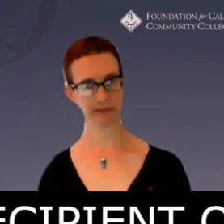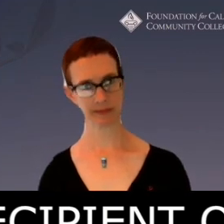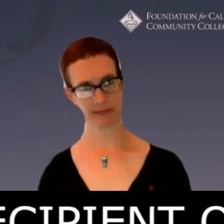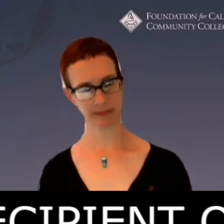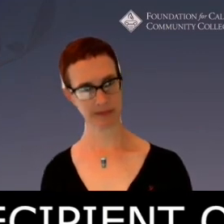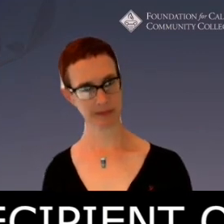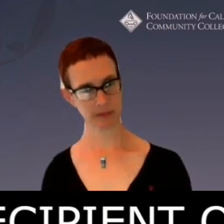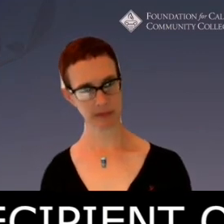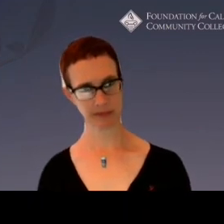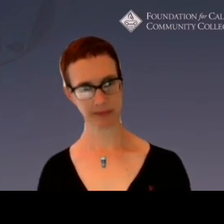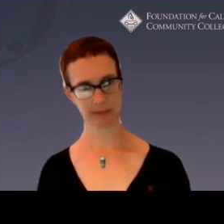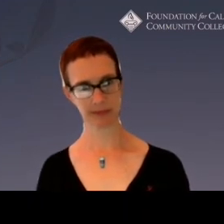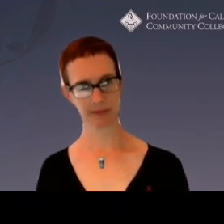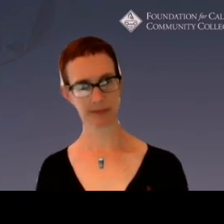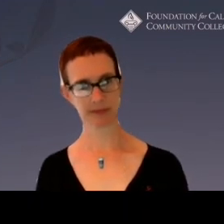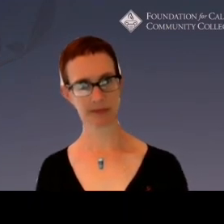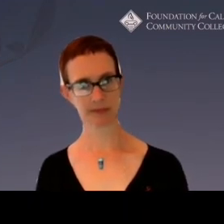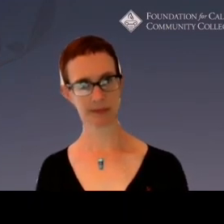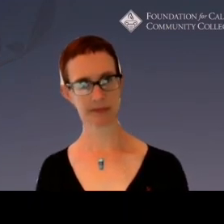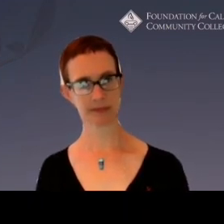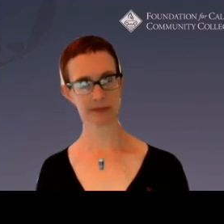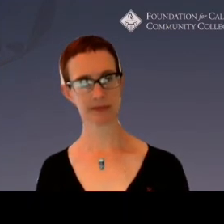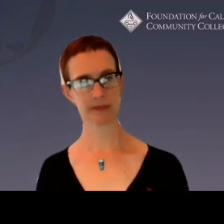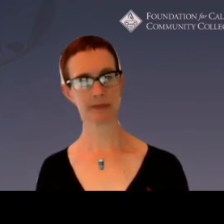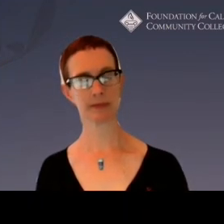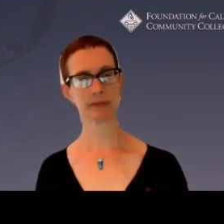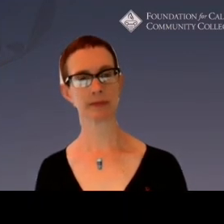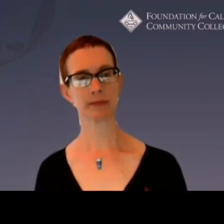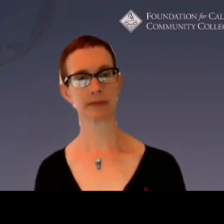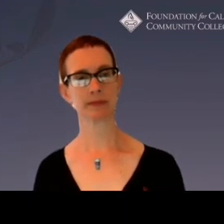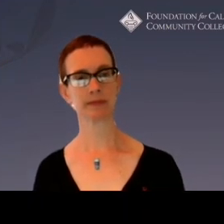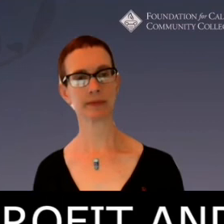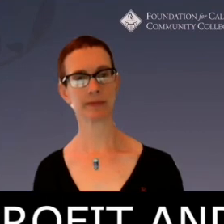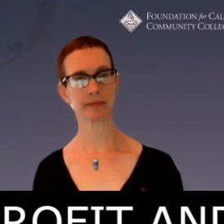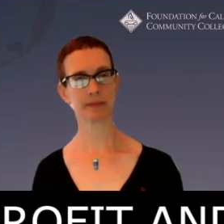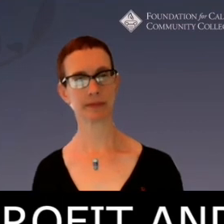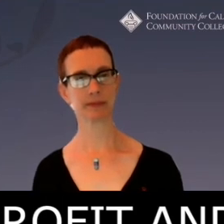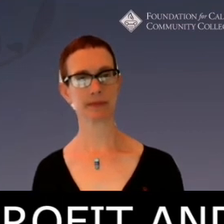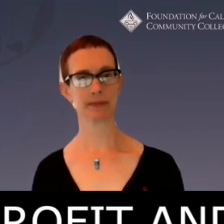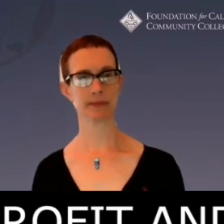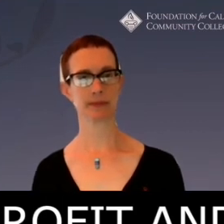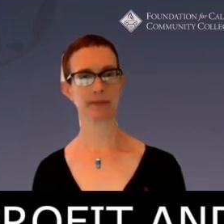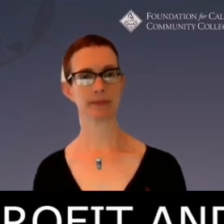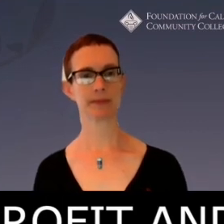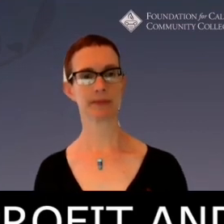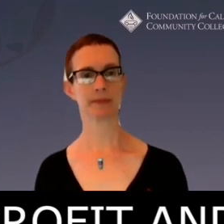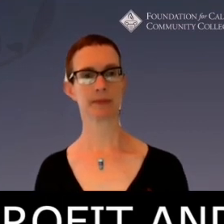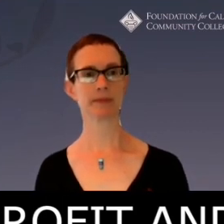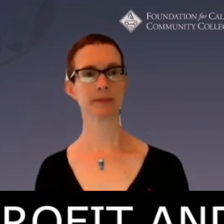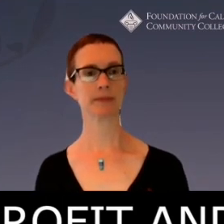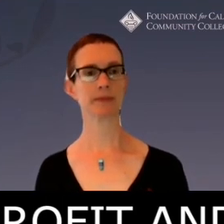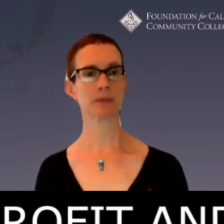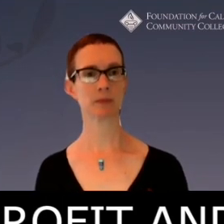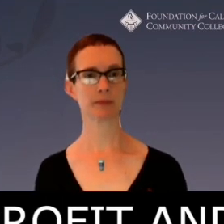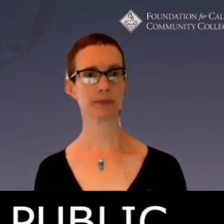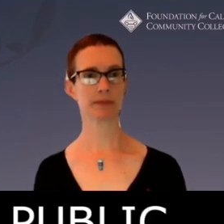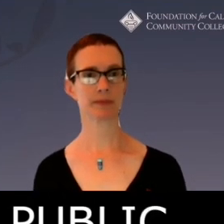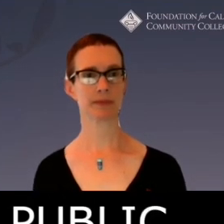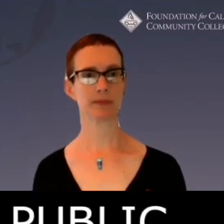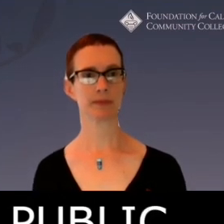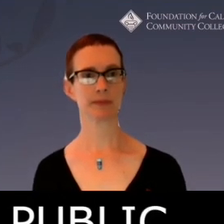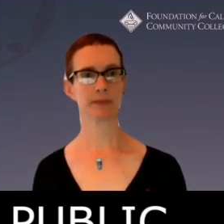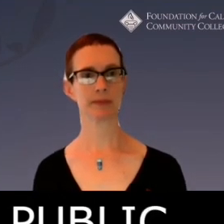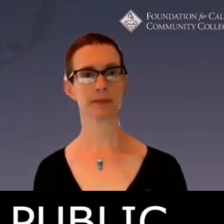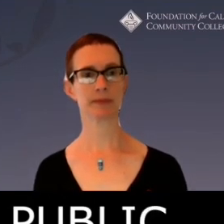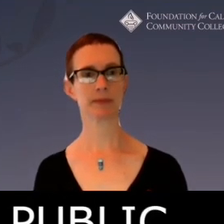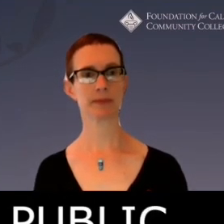Because we are a nonprofit and not a community college or a public university. Is that I